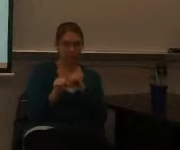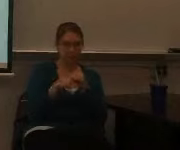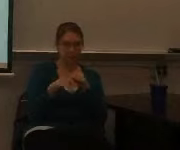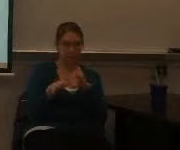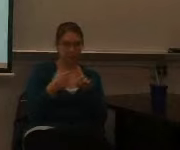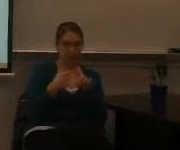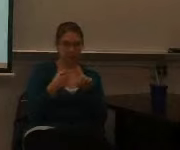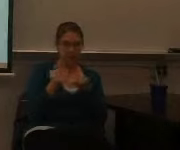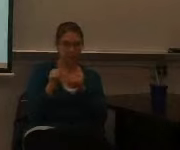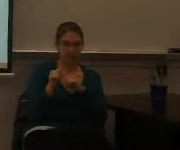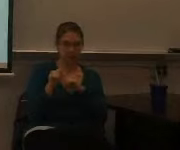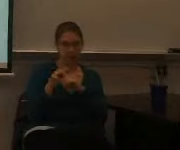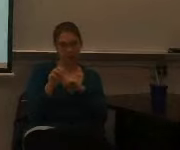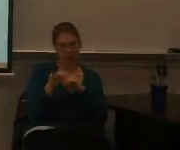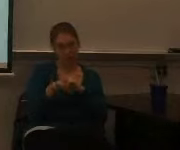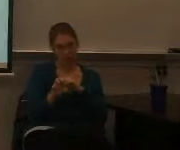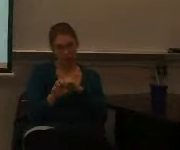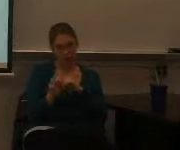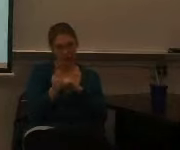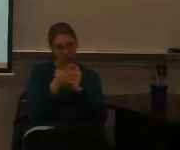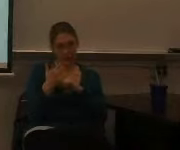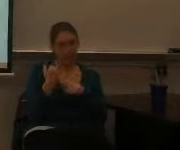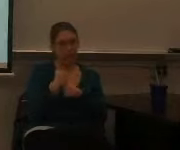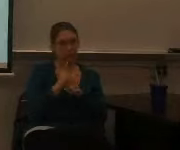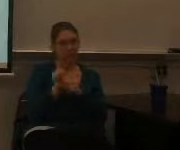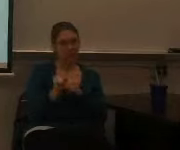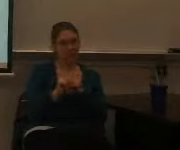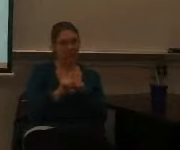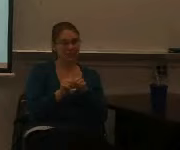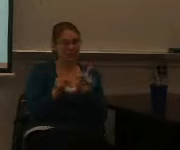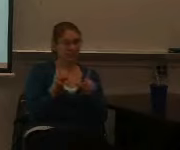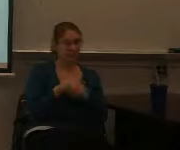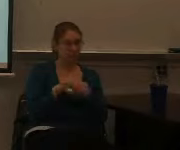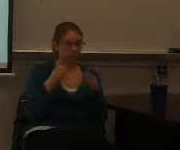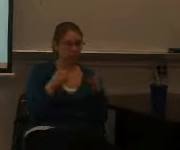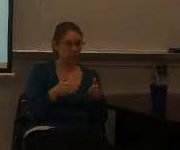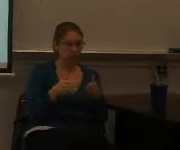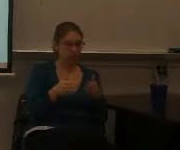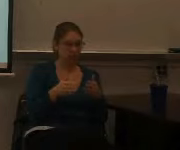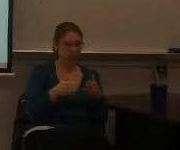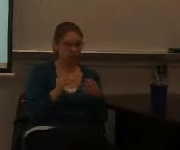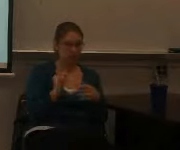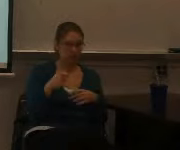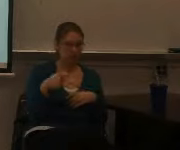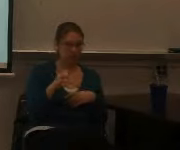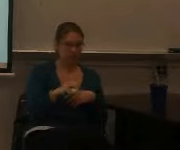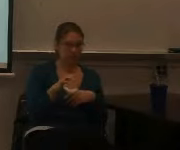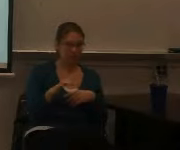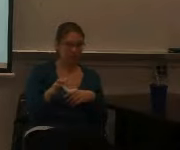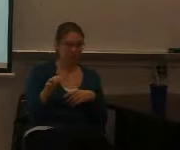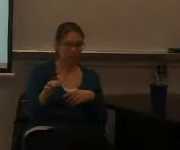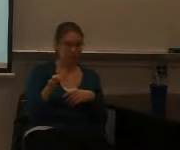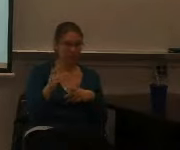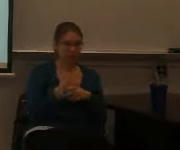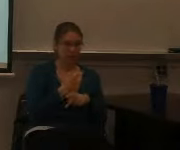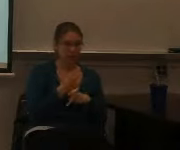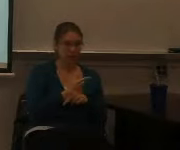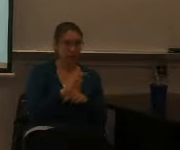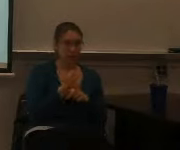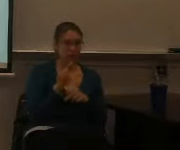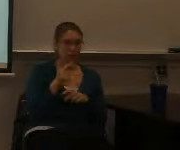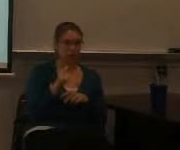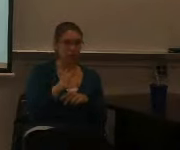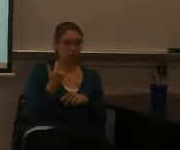to the atmosphere. And it makes a difference in the way that the IPCC calculates the